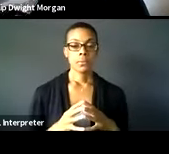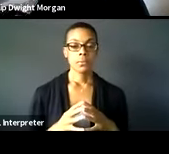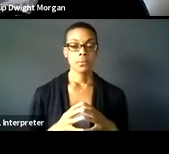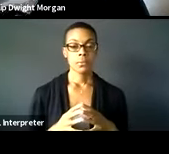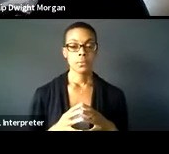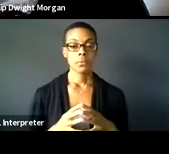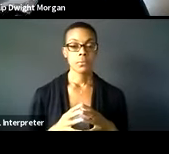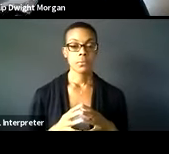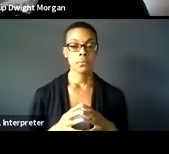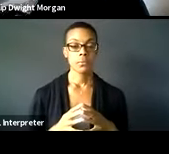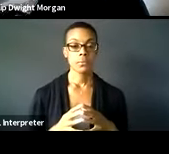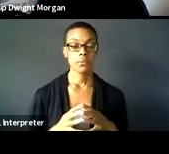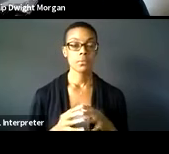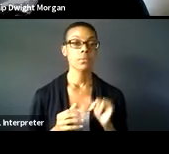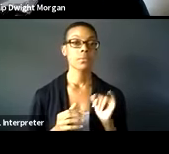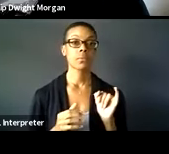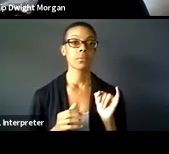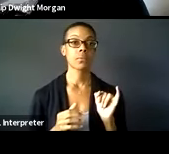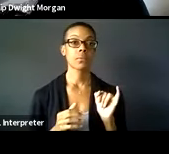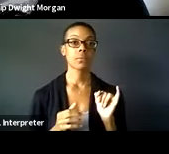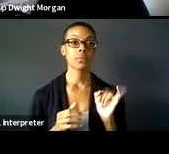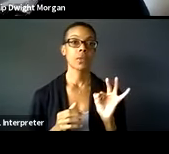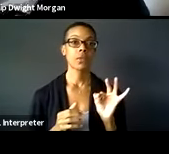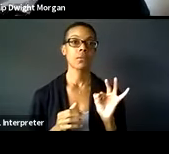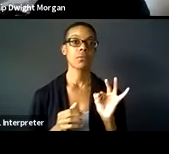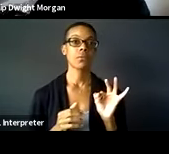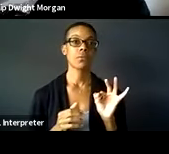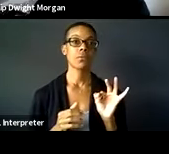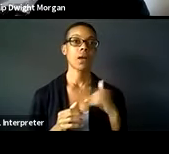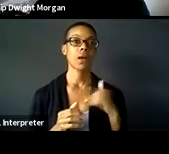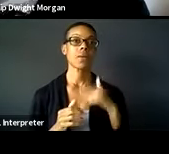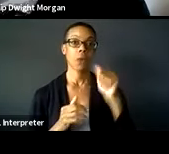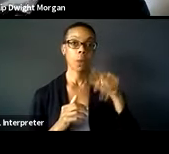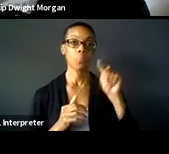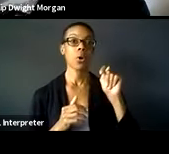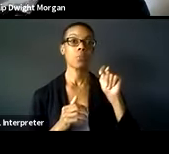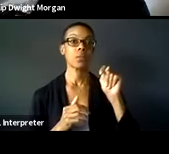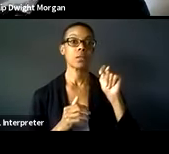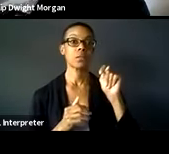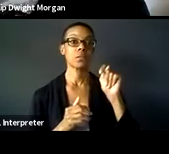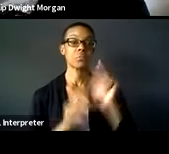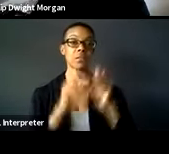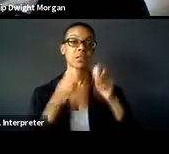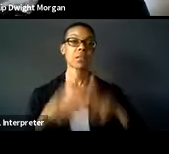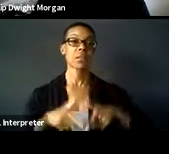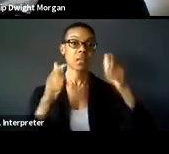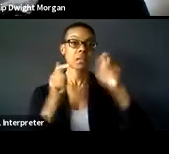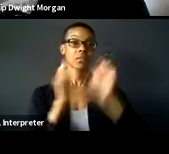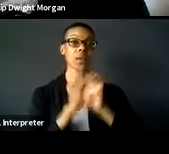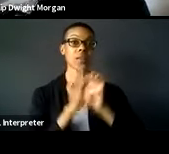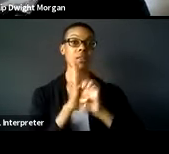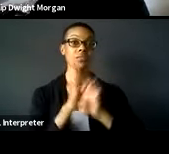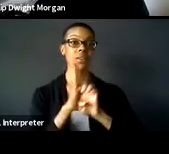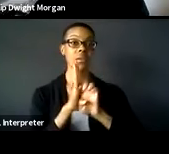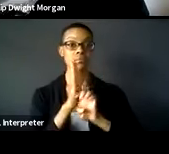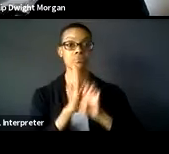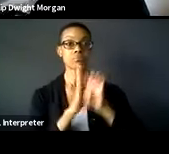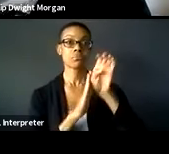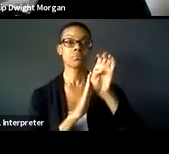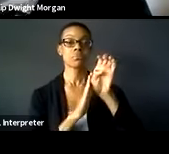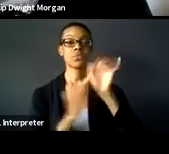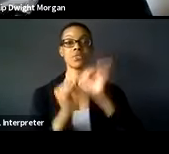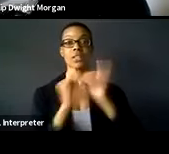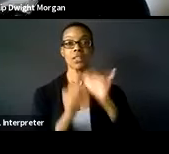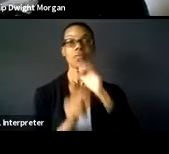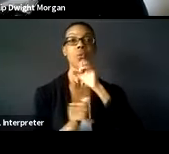If I'm in an apartment, then, you know, the elevator opens, there's old woman. Then when I enter, maybe she will hold